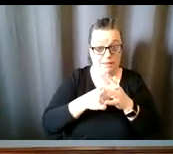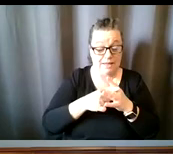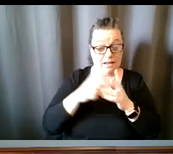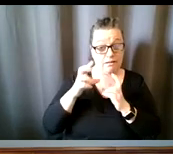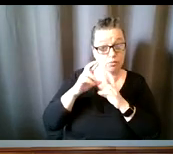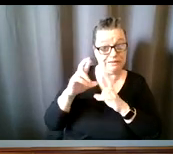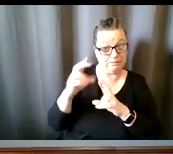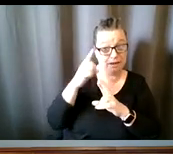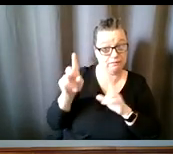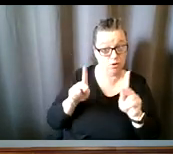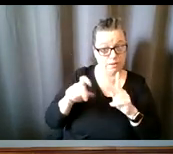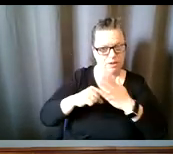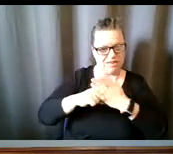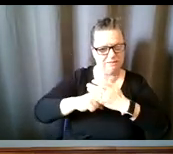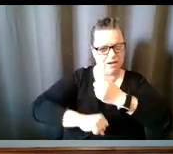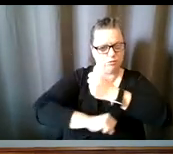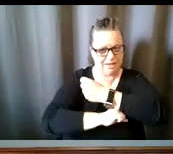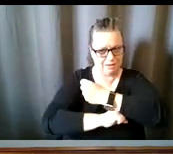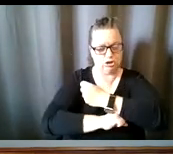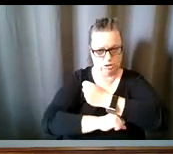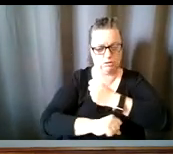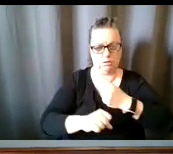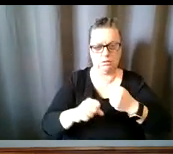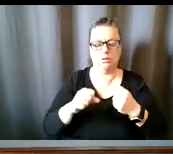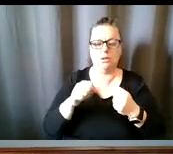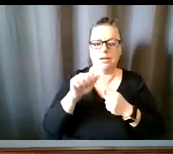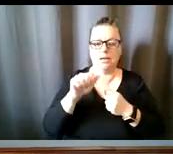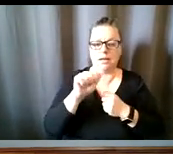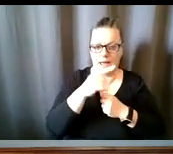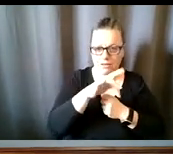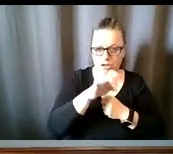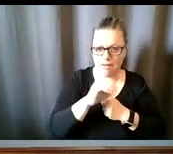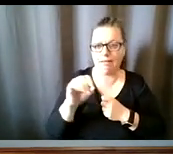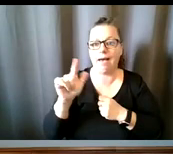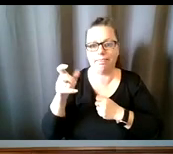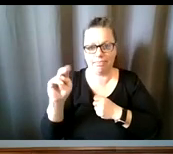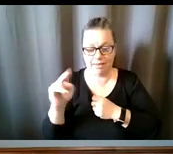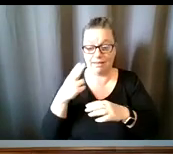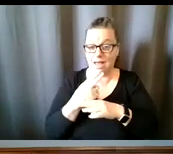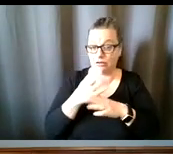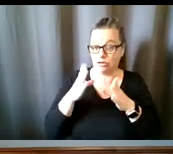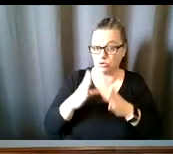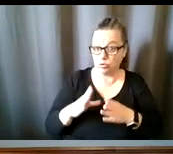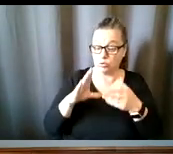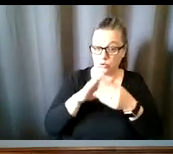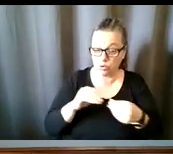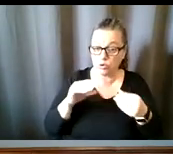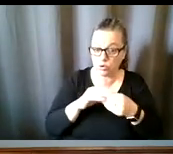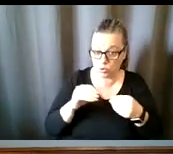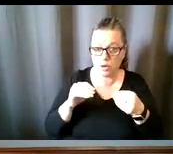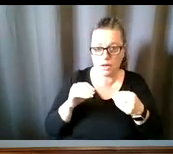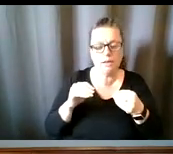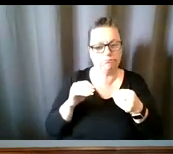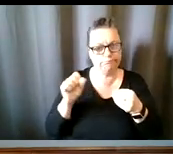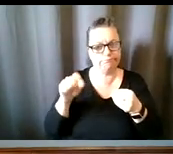the foundation of what we do, both in Agile as well as Lean, and user story is no exception, because when we relate to people, when we empathize with what